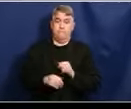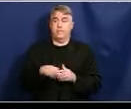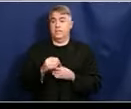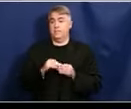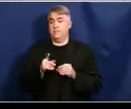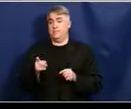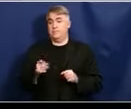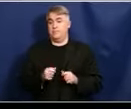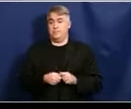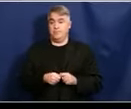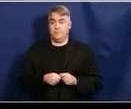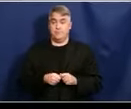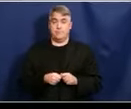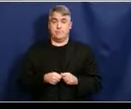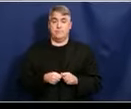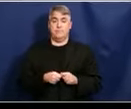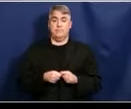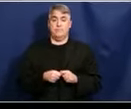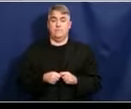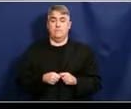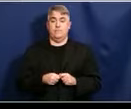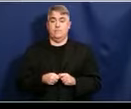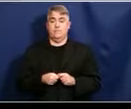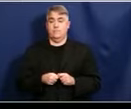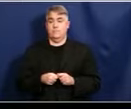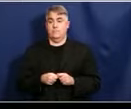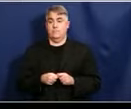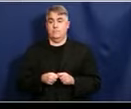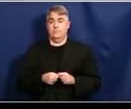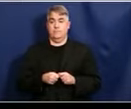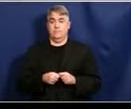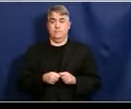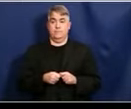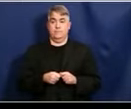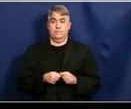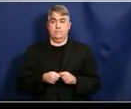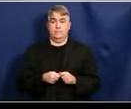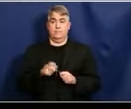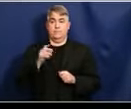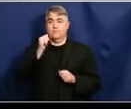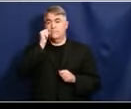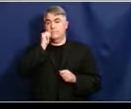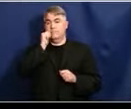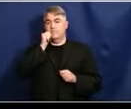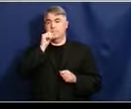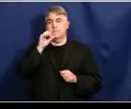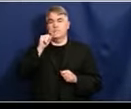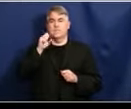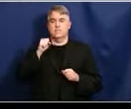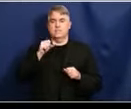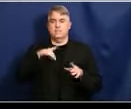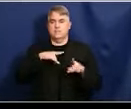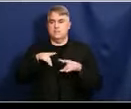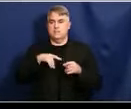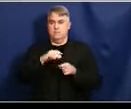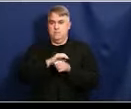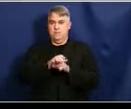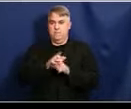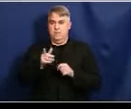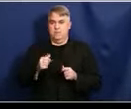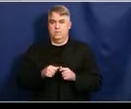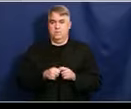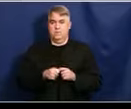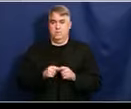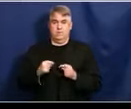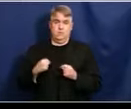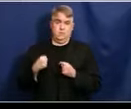shows, gives the different depiction of the daily cases. And we can see that over the